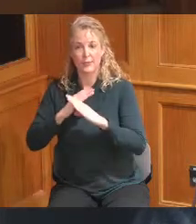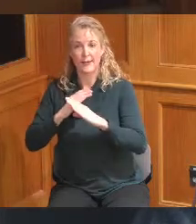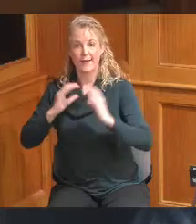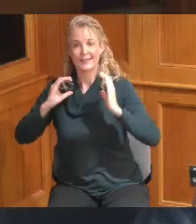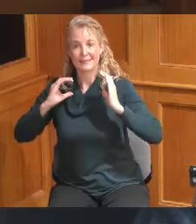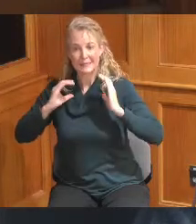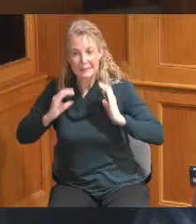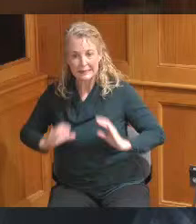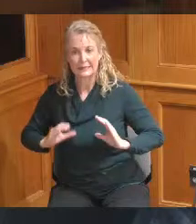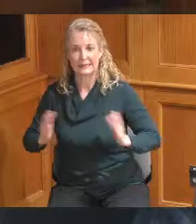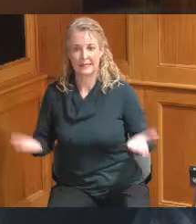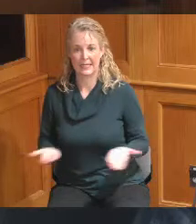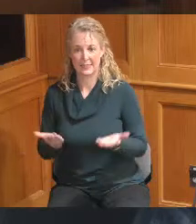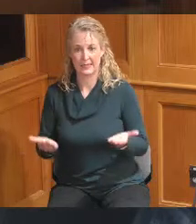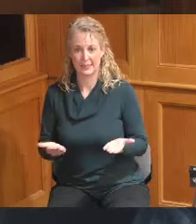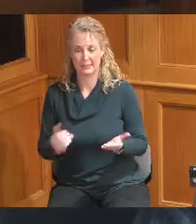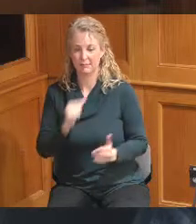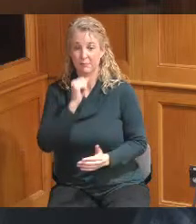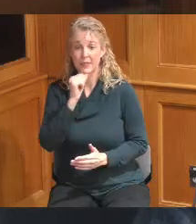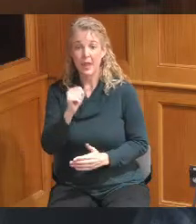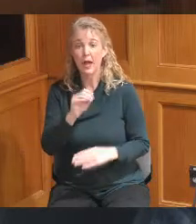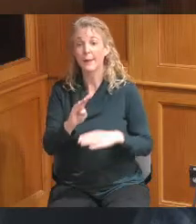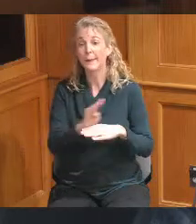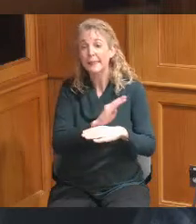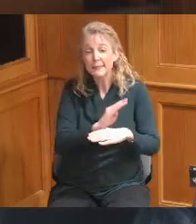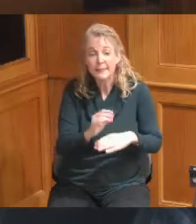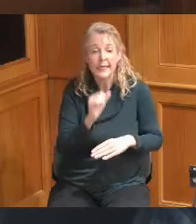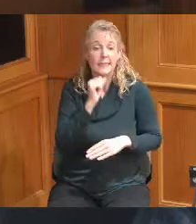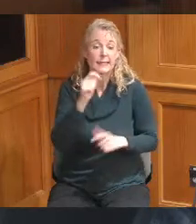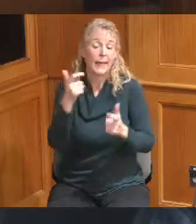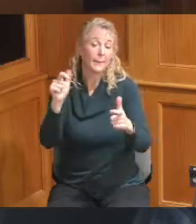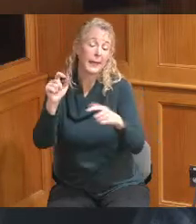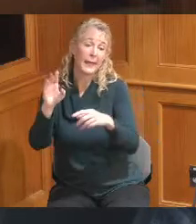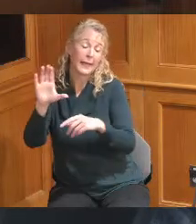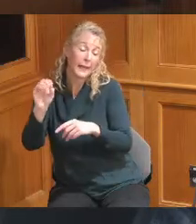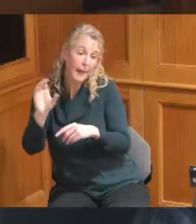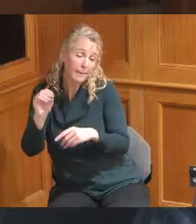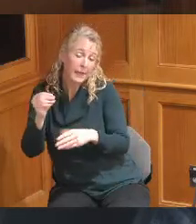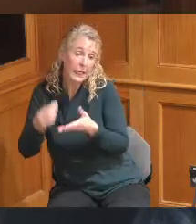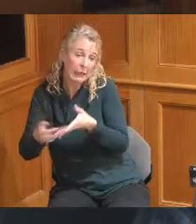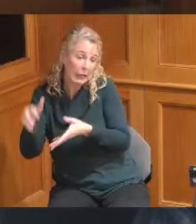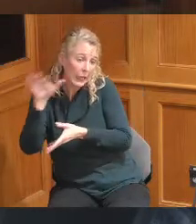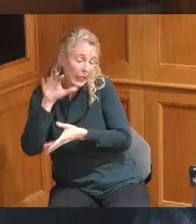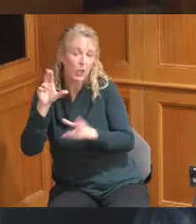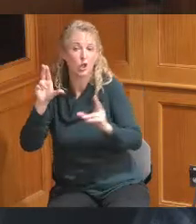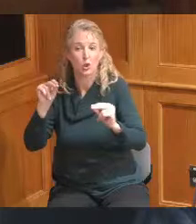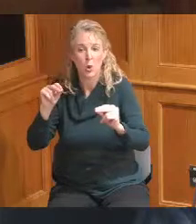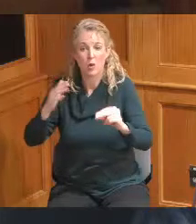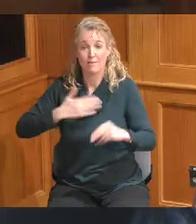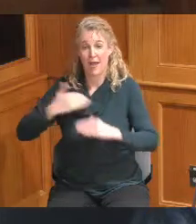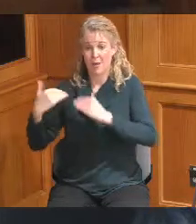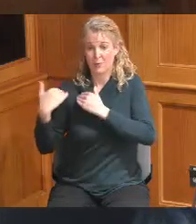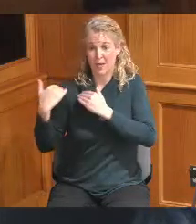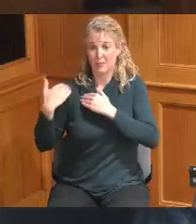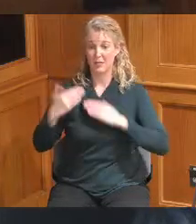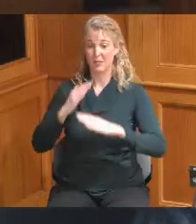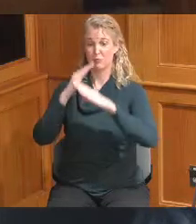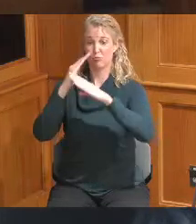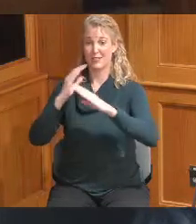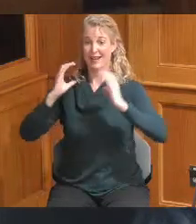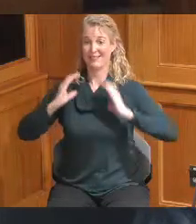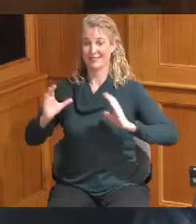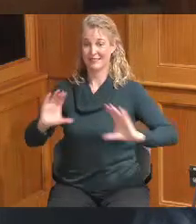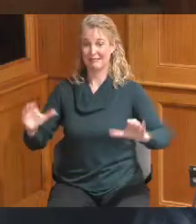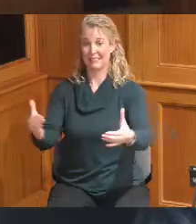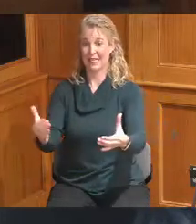of Hamilton County, not entities or big business. Is to stand up and fight for them. So